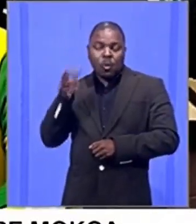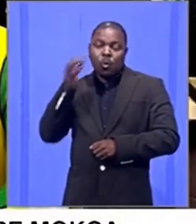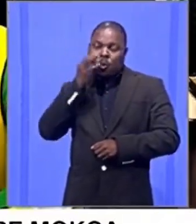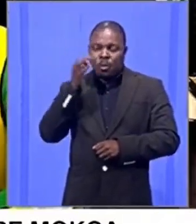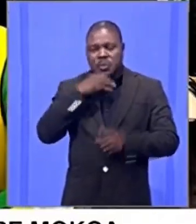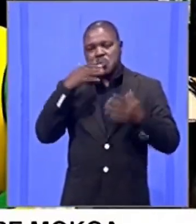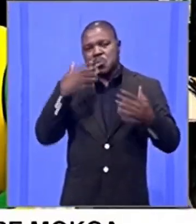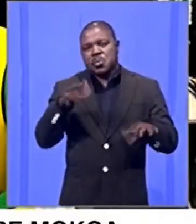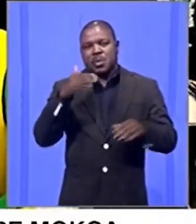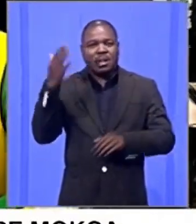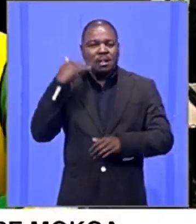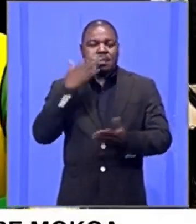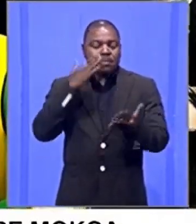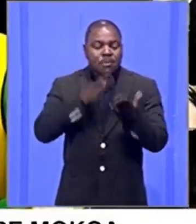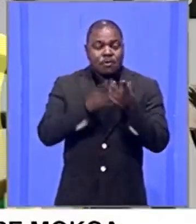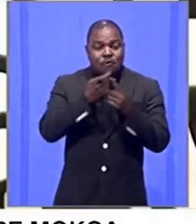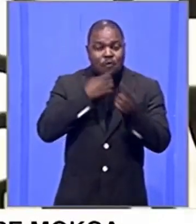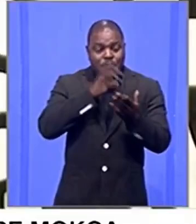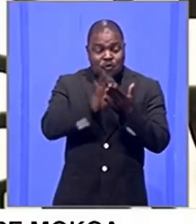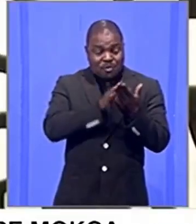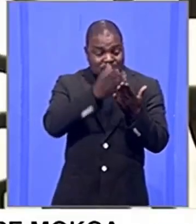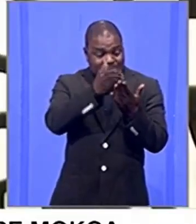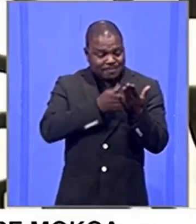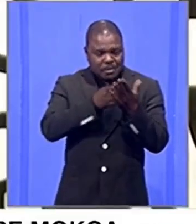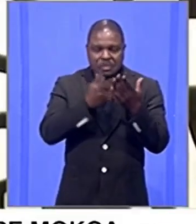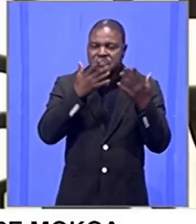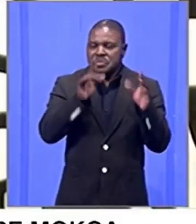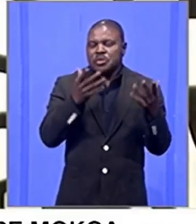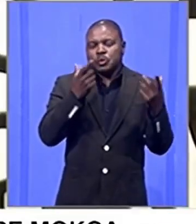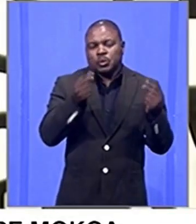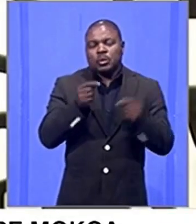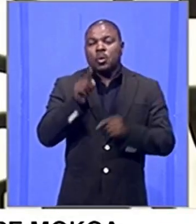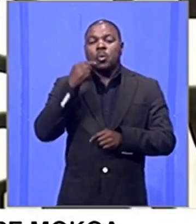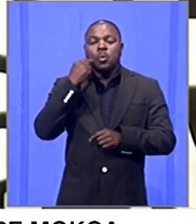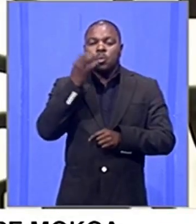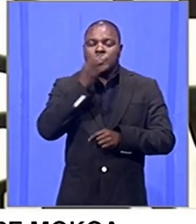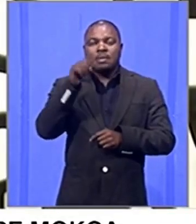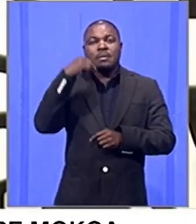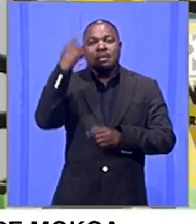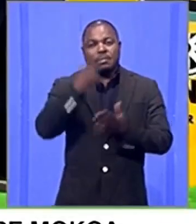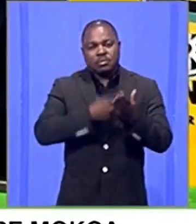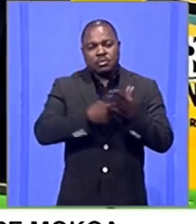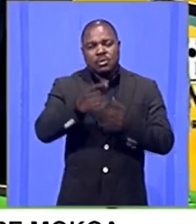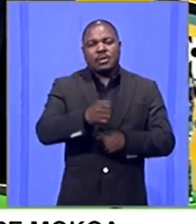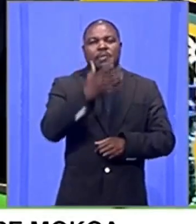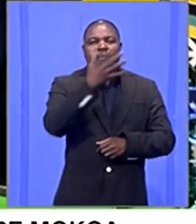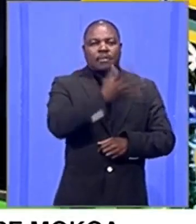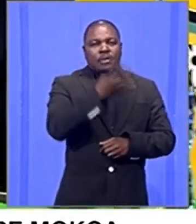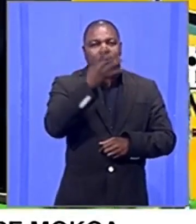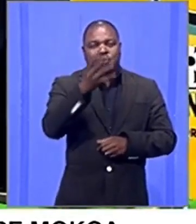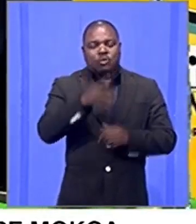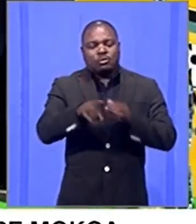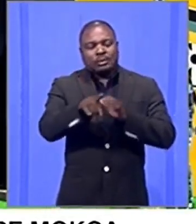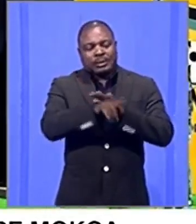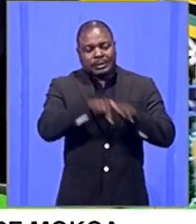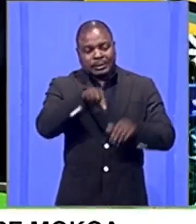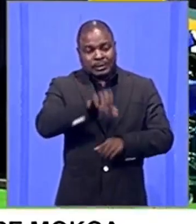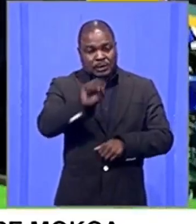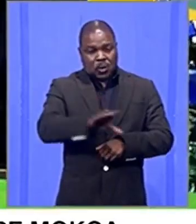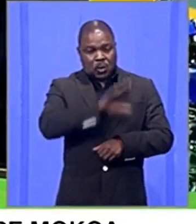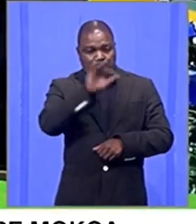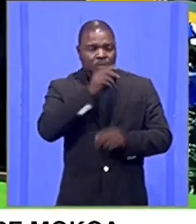hongata ditshepisong tsa dikgetho. O re kgwedi e tlang ba tla etela mabatowa ohle a ANC a 54 ho phatlalla le naha ho